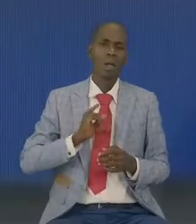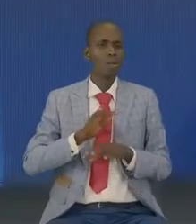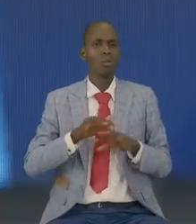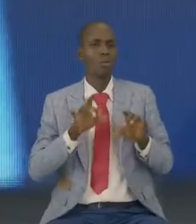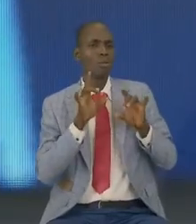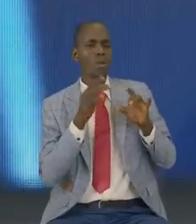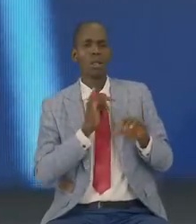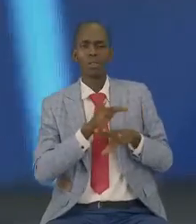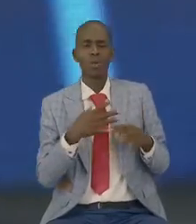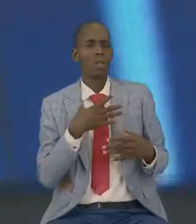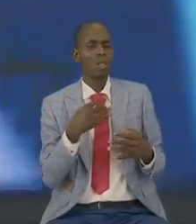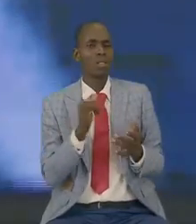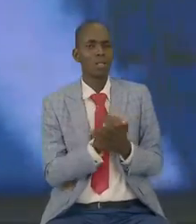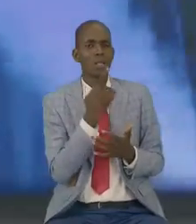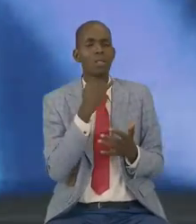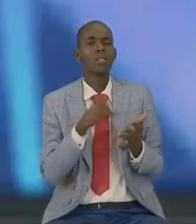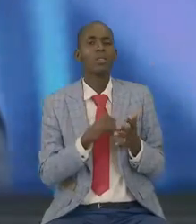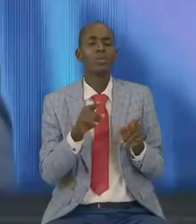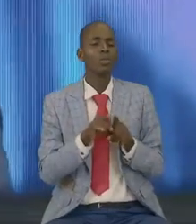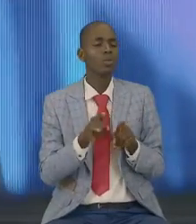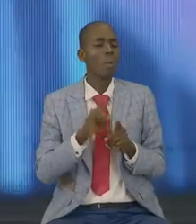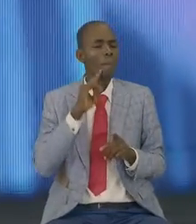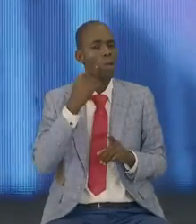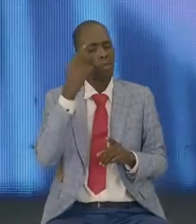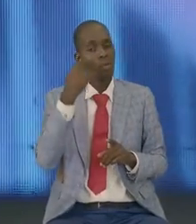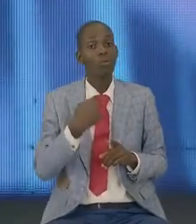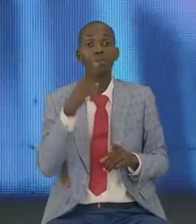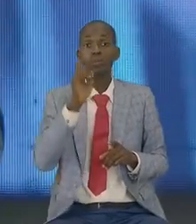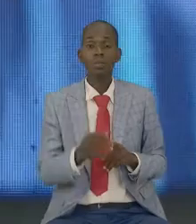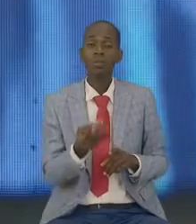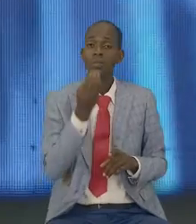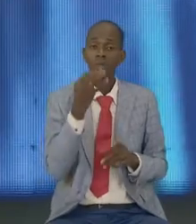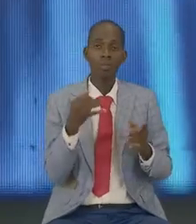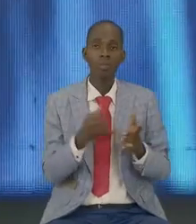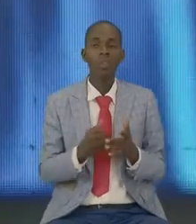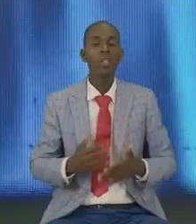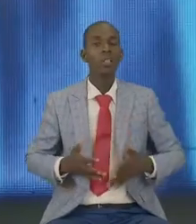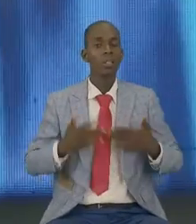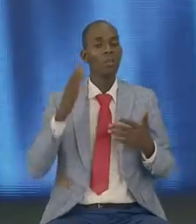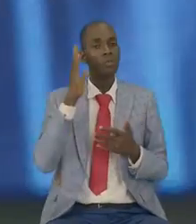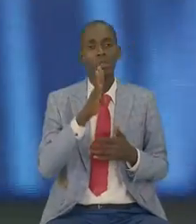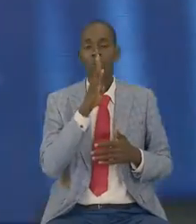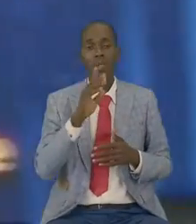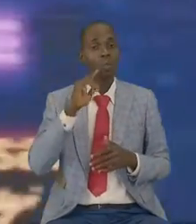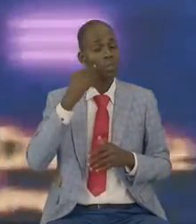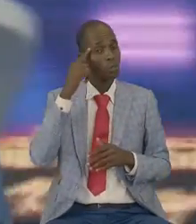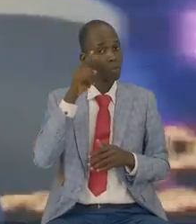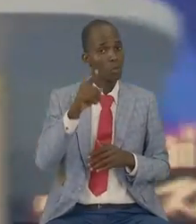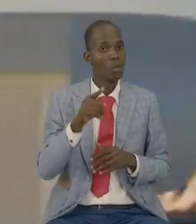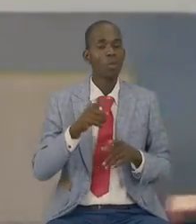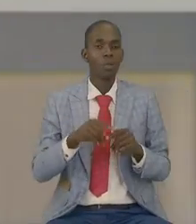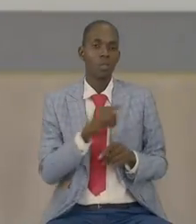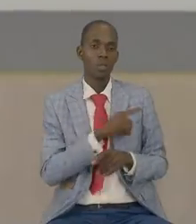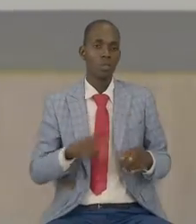too bitter for me. They say you must take that. Life will be bitter for you. The Lord will